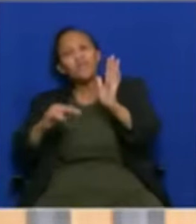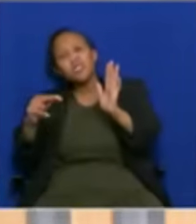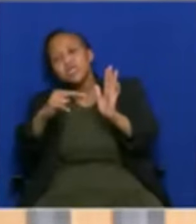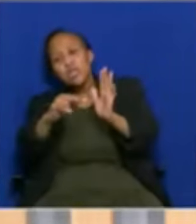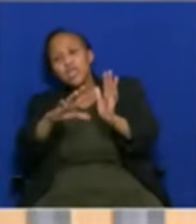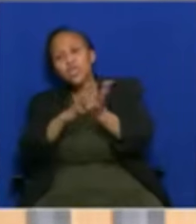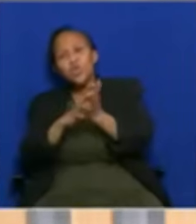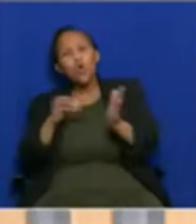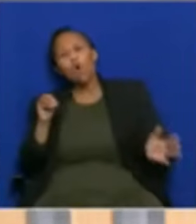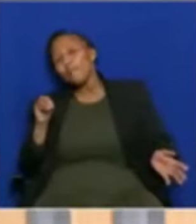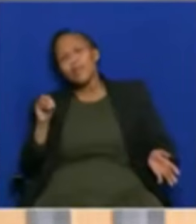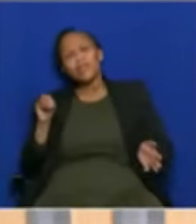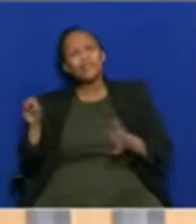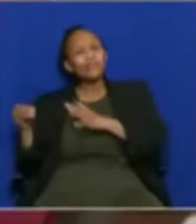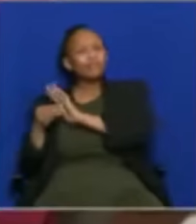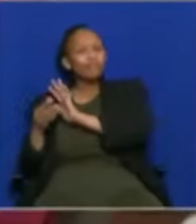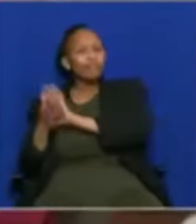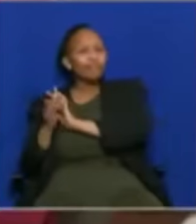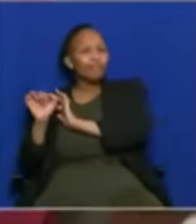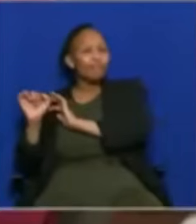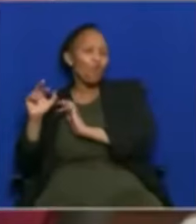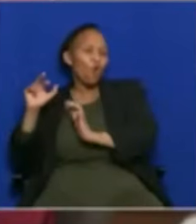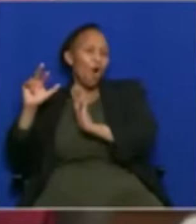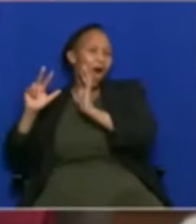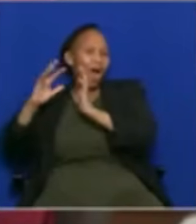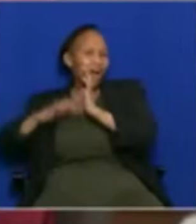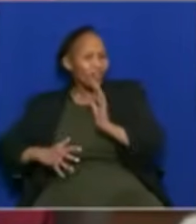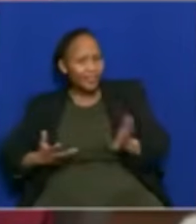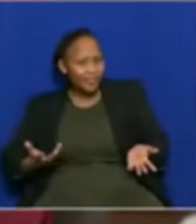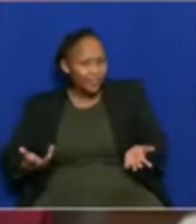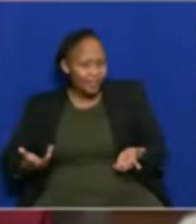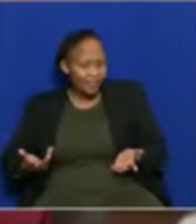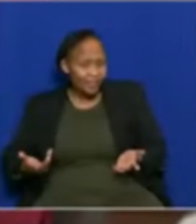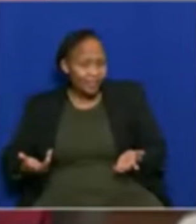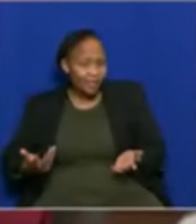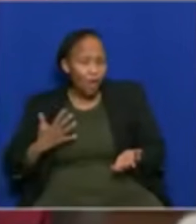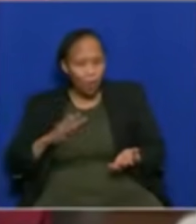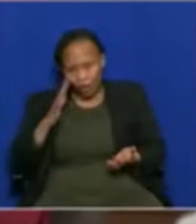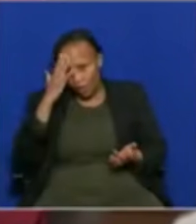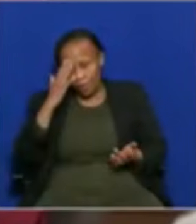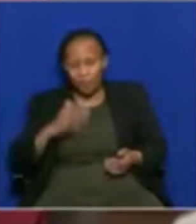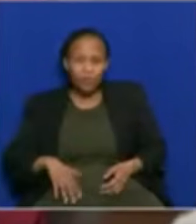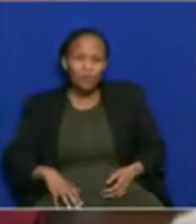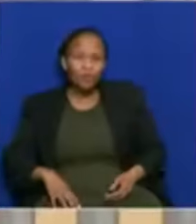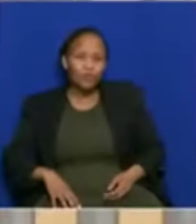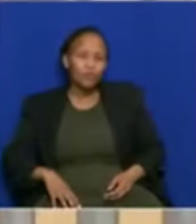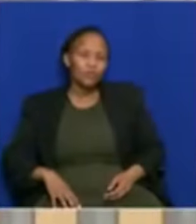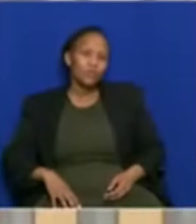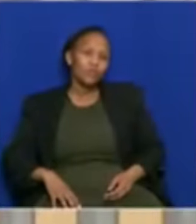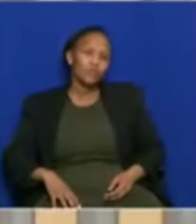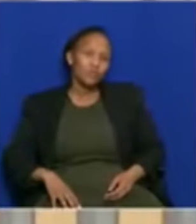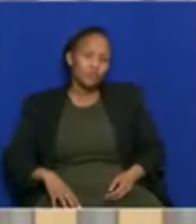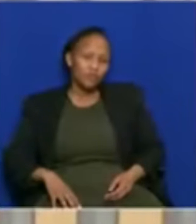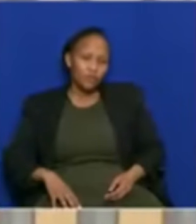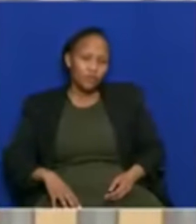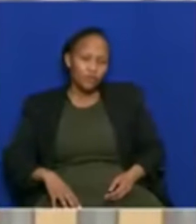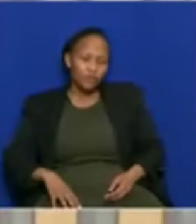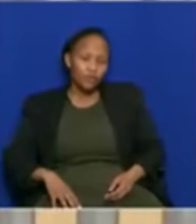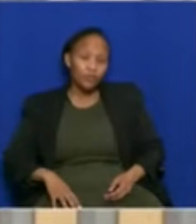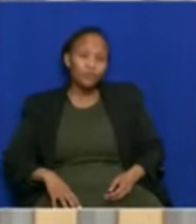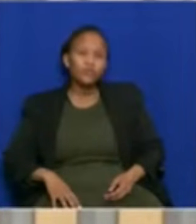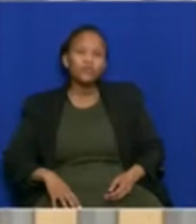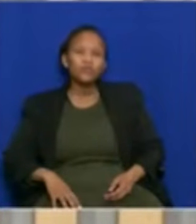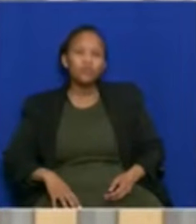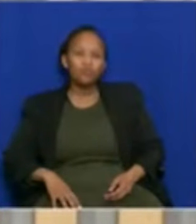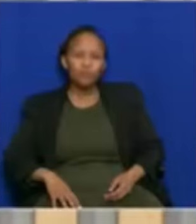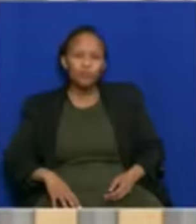Yeah, no, sure, you can. Thank you, Chair. Thank you, Commissioners. No, he had no insight into my affidavit.